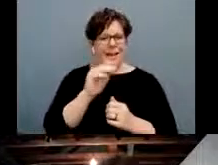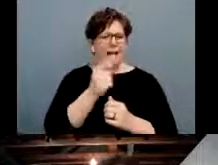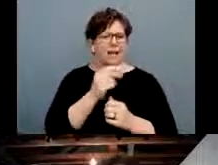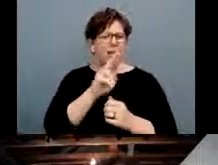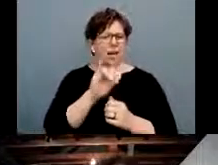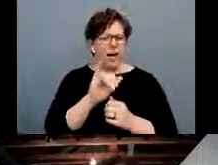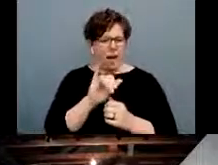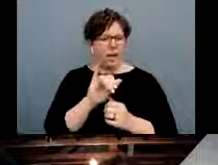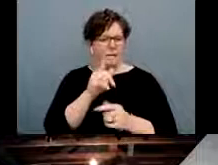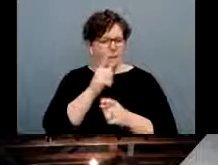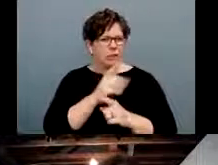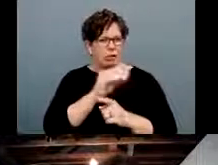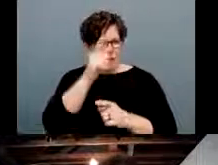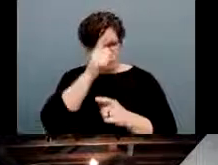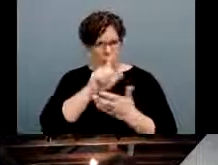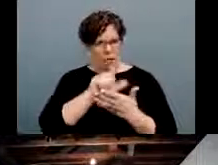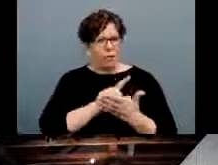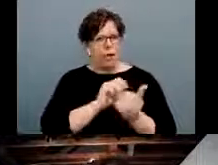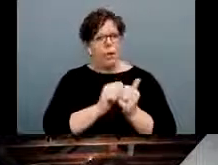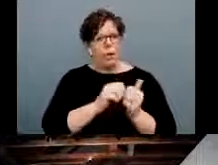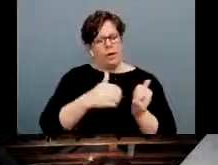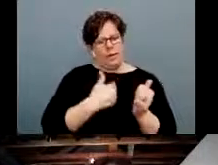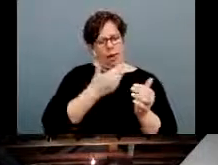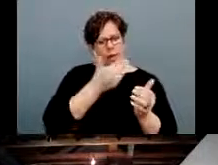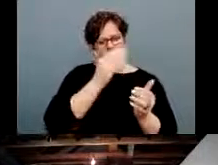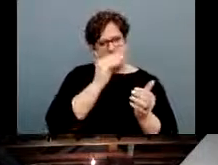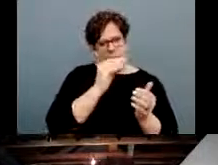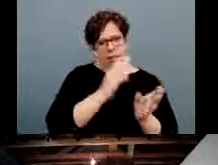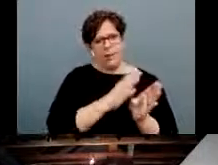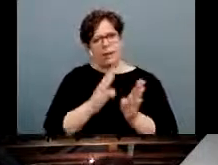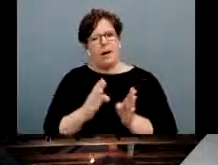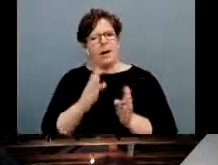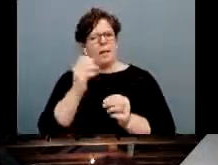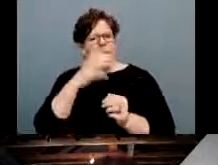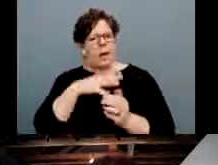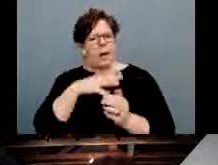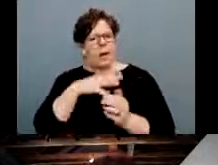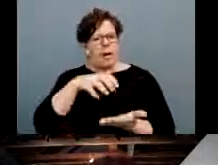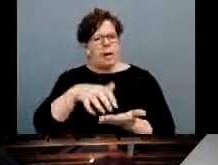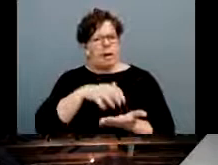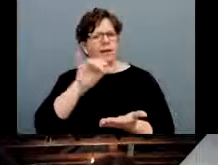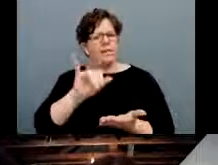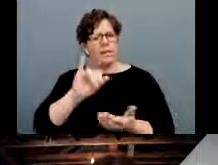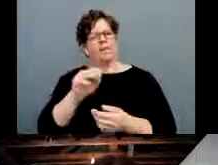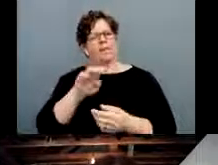there is an image of James Castle raking the Eugene Street property.